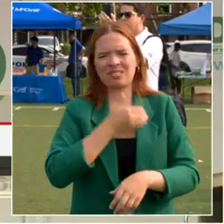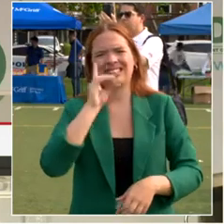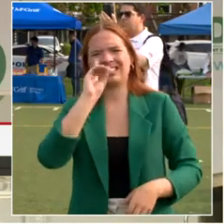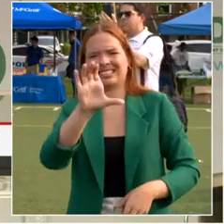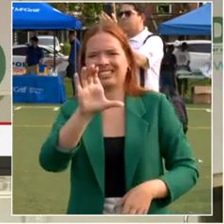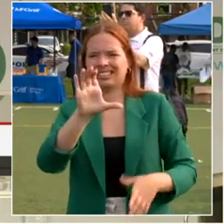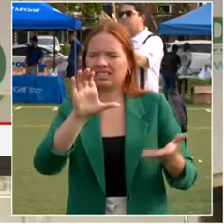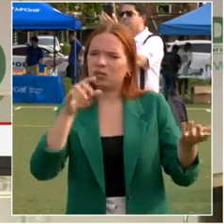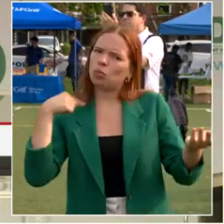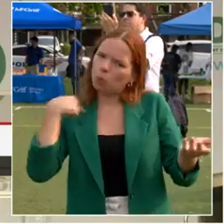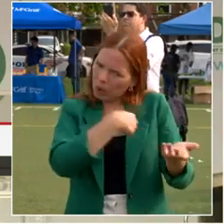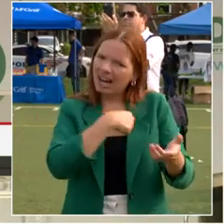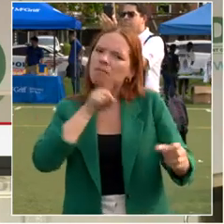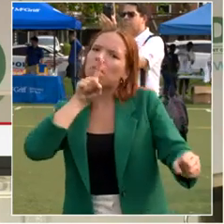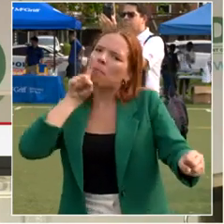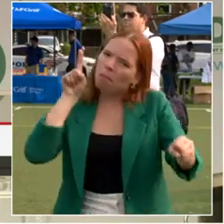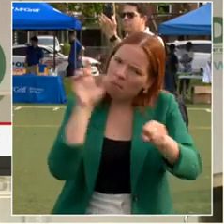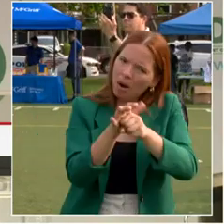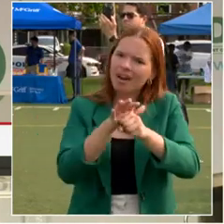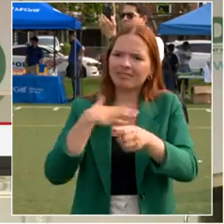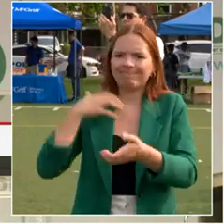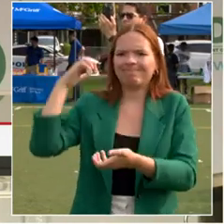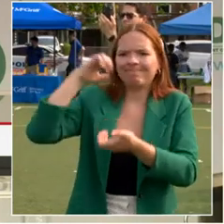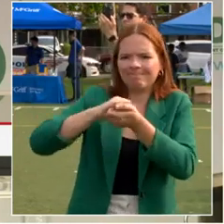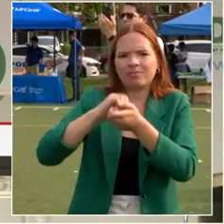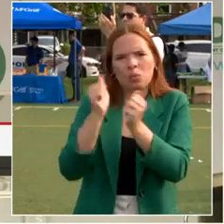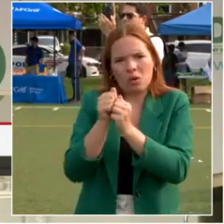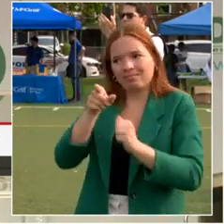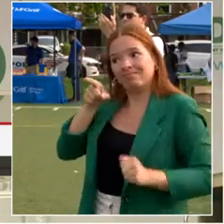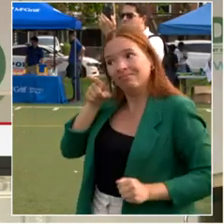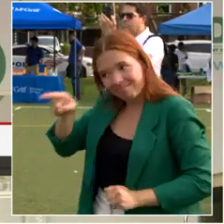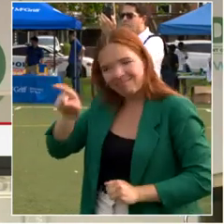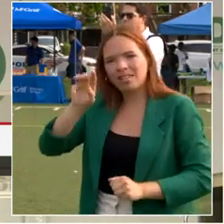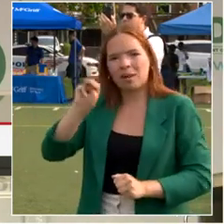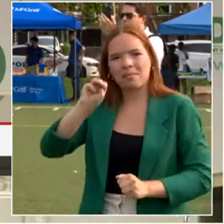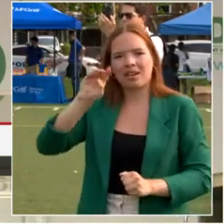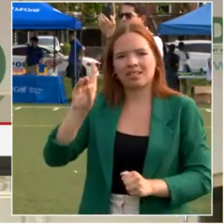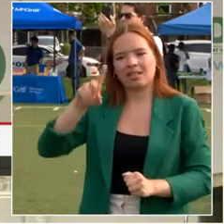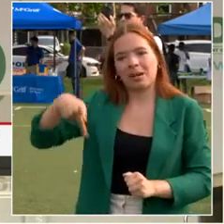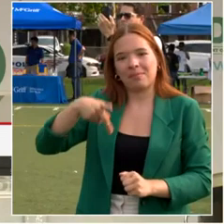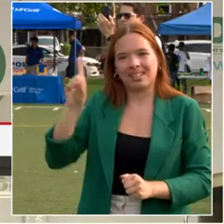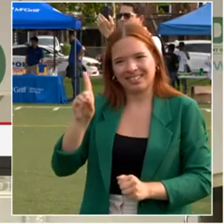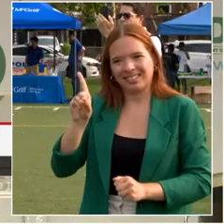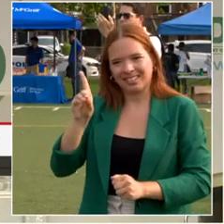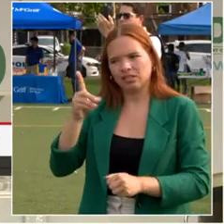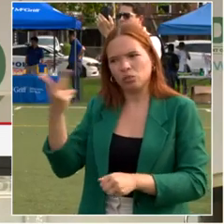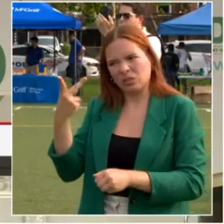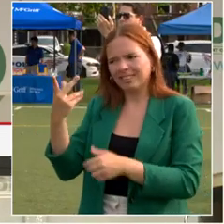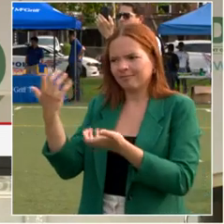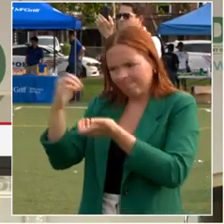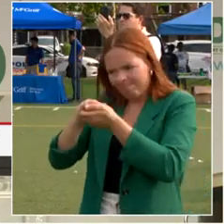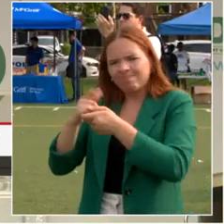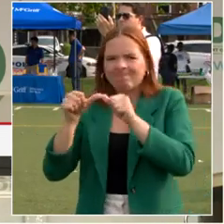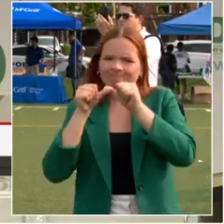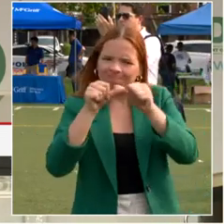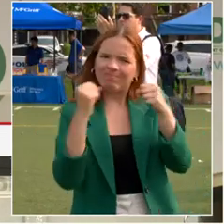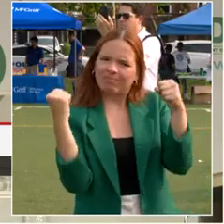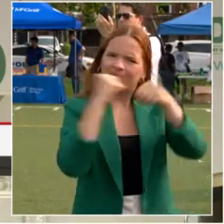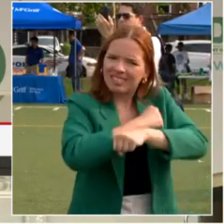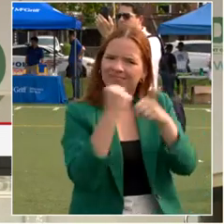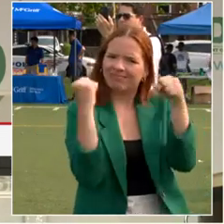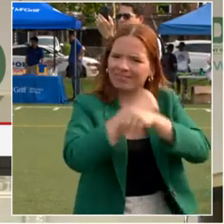with MPD and its officers to build strong cases based on constitutionally sound